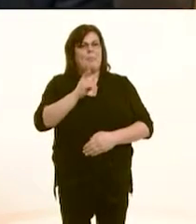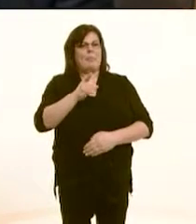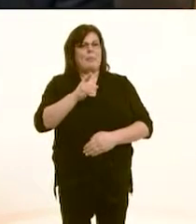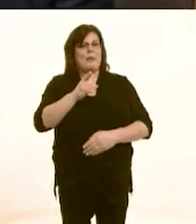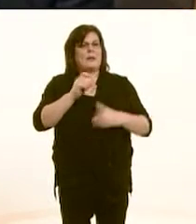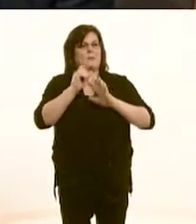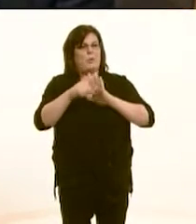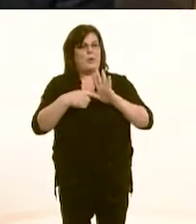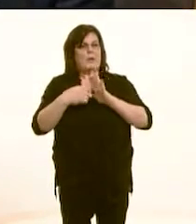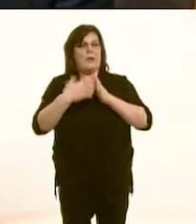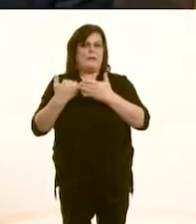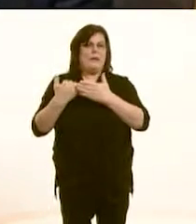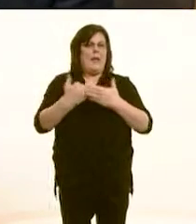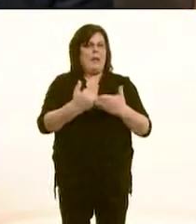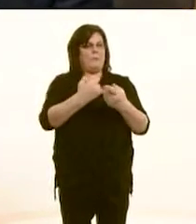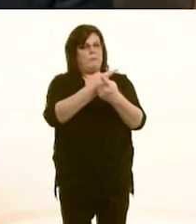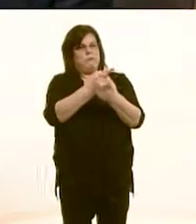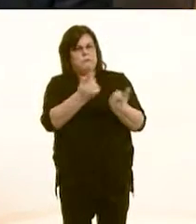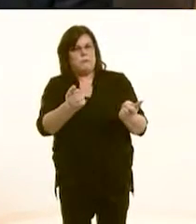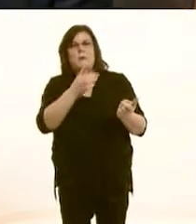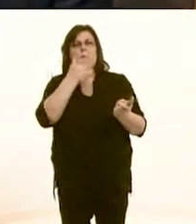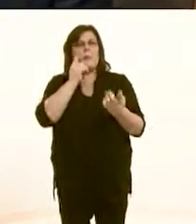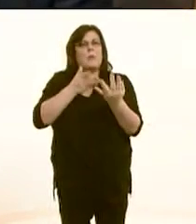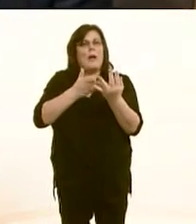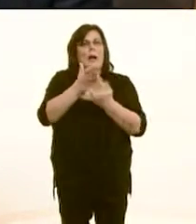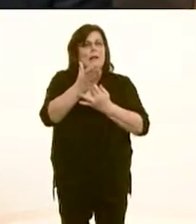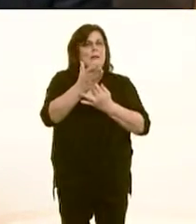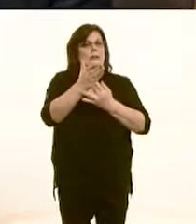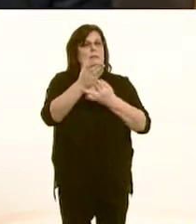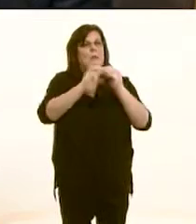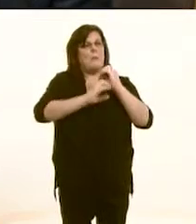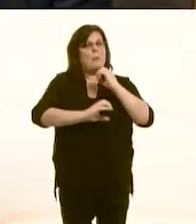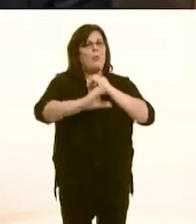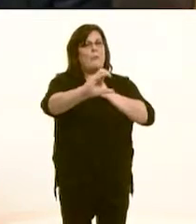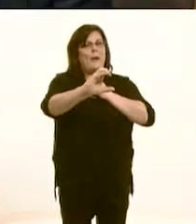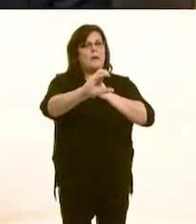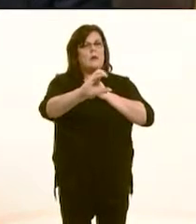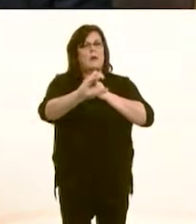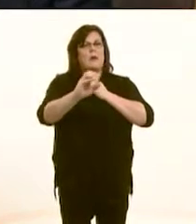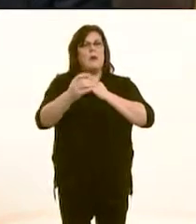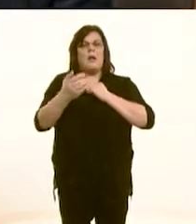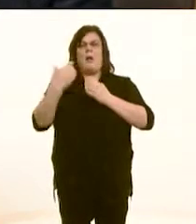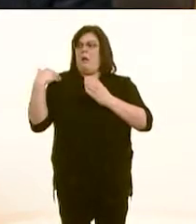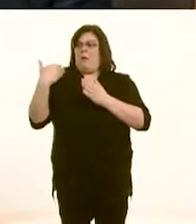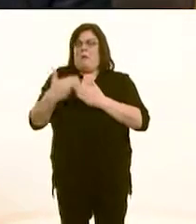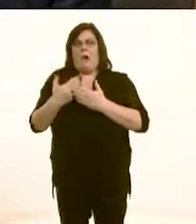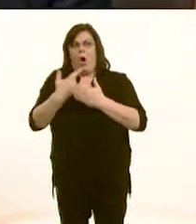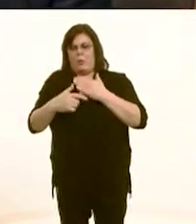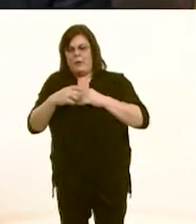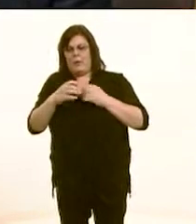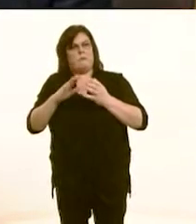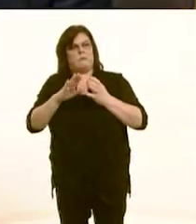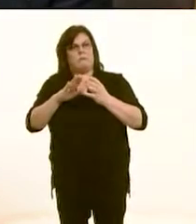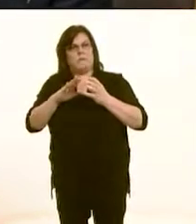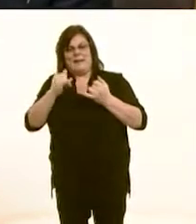the market would not deliver broadband to large swathes of Wales outside of the M4 corridor and across the A55.